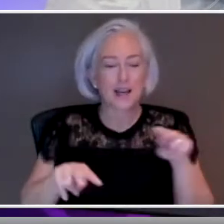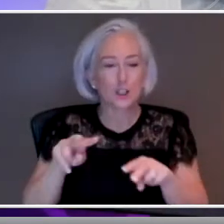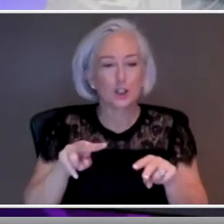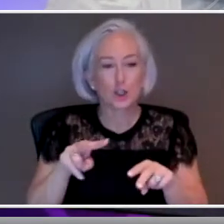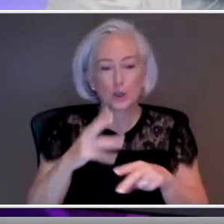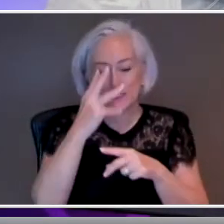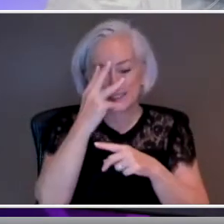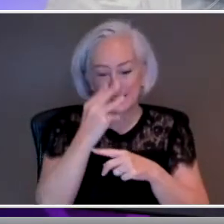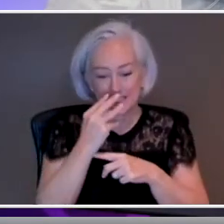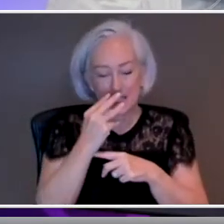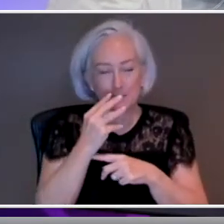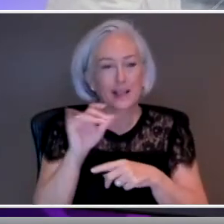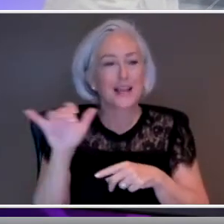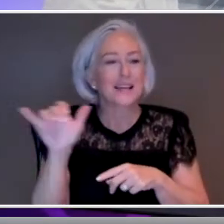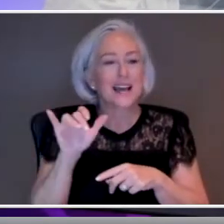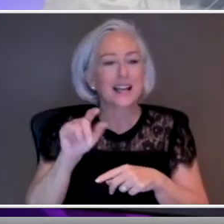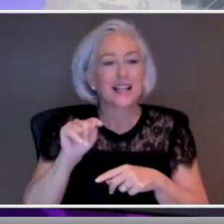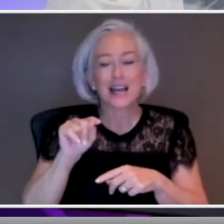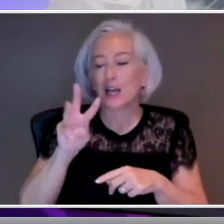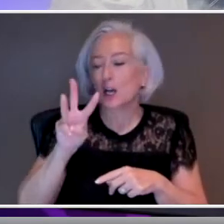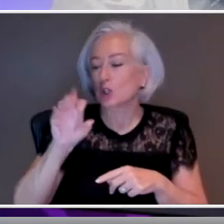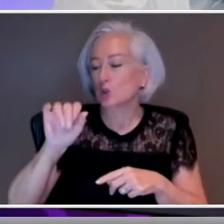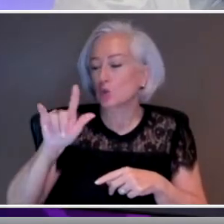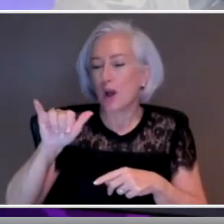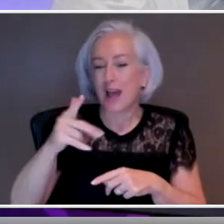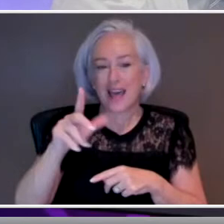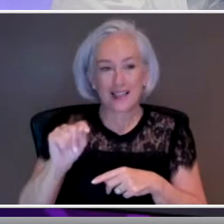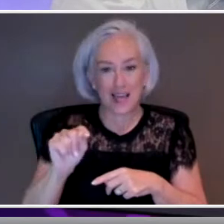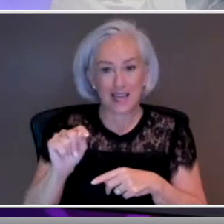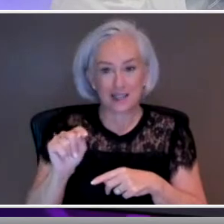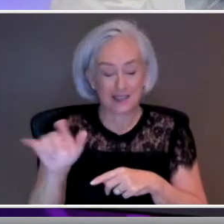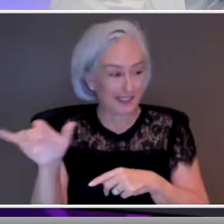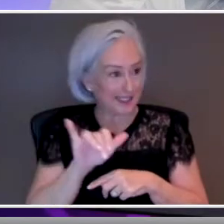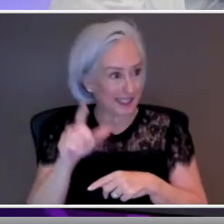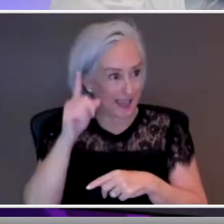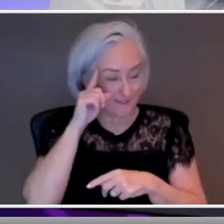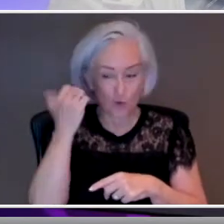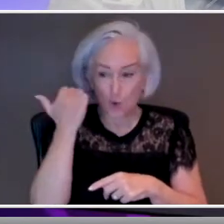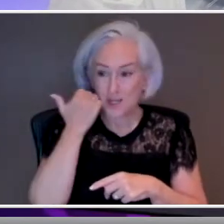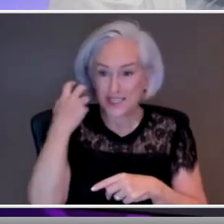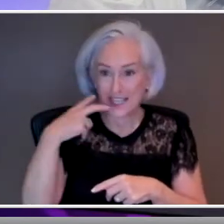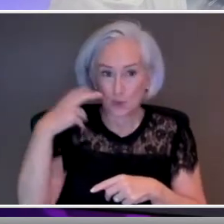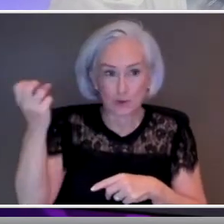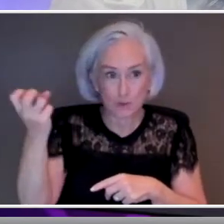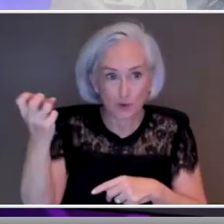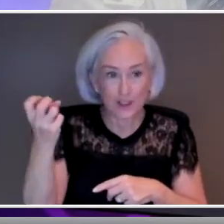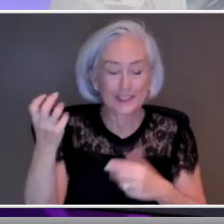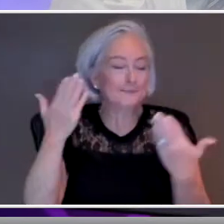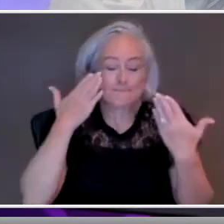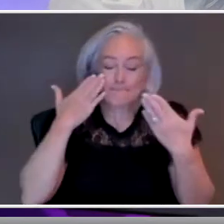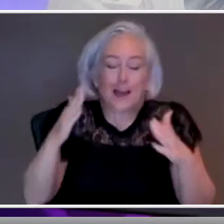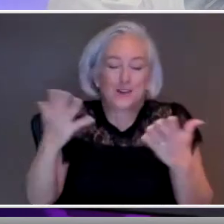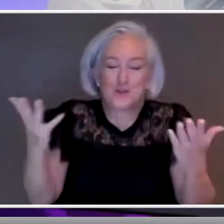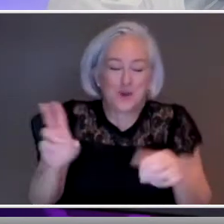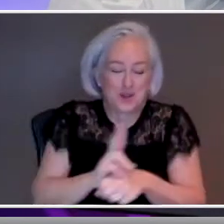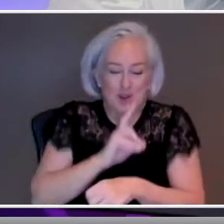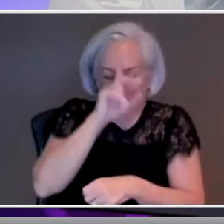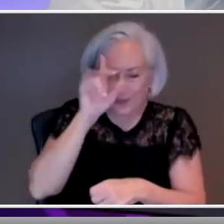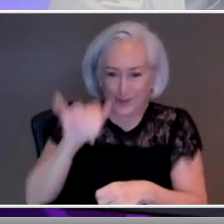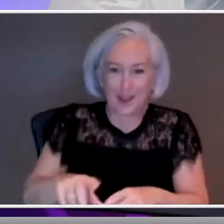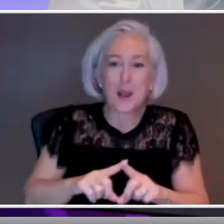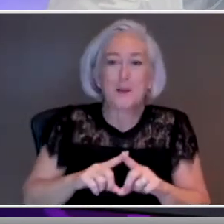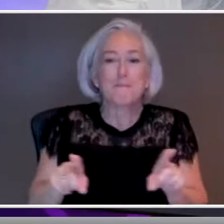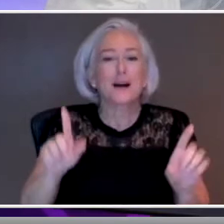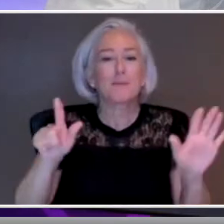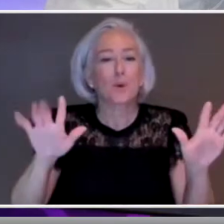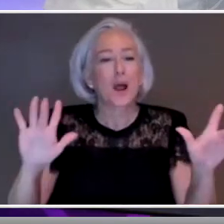teeth removed or something like that? I'm not sure exactly what kind of anesthetic they use for that. But that similar thing